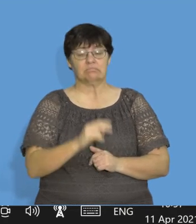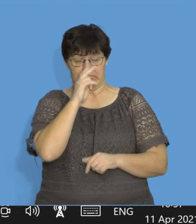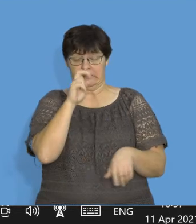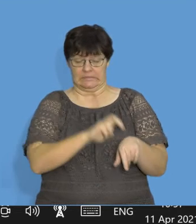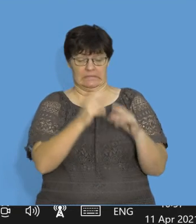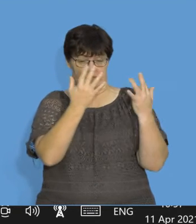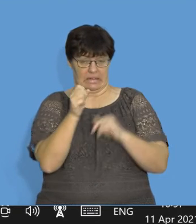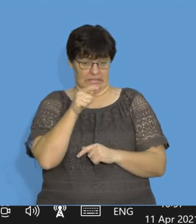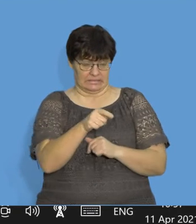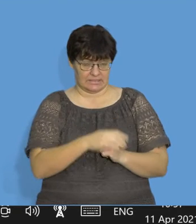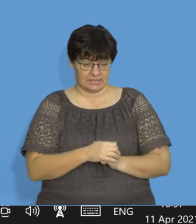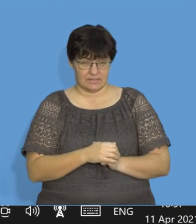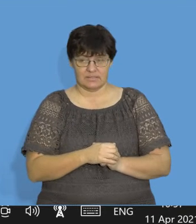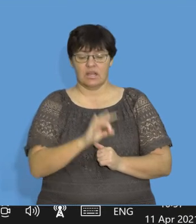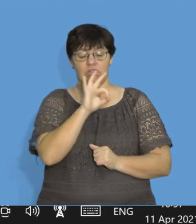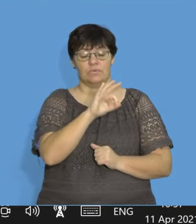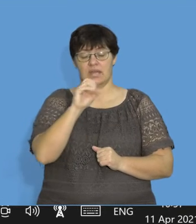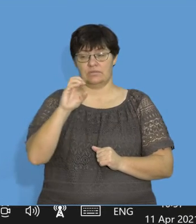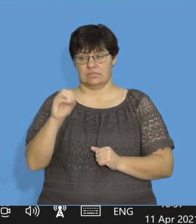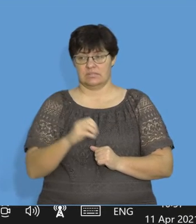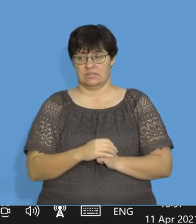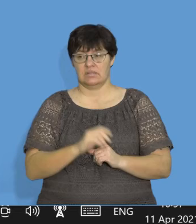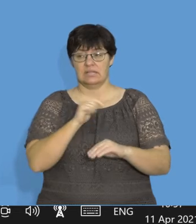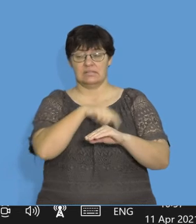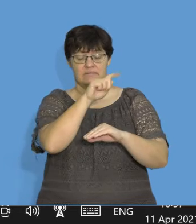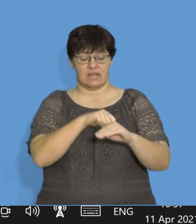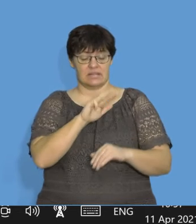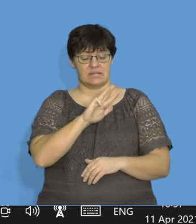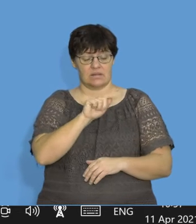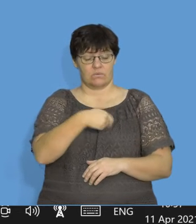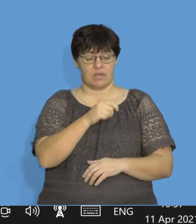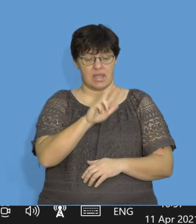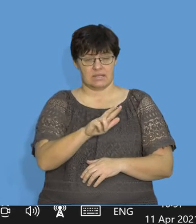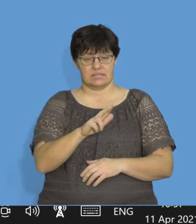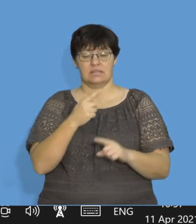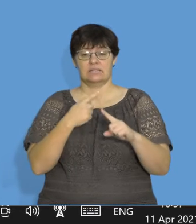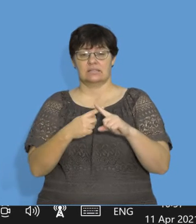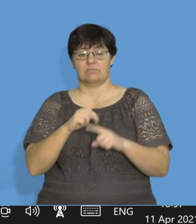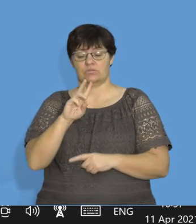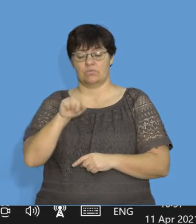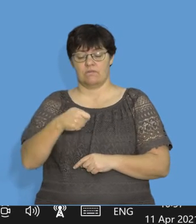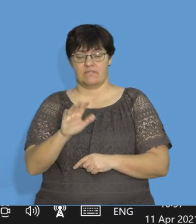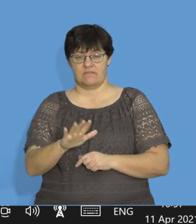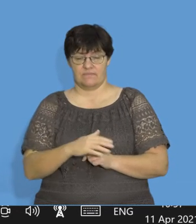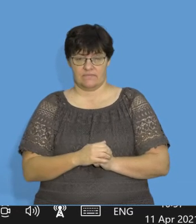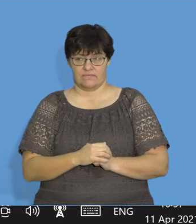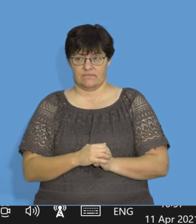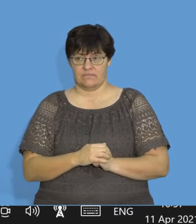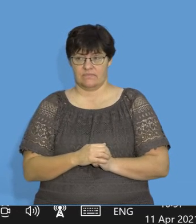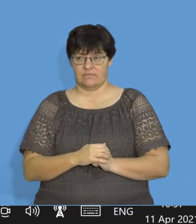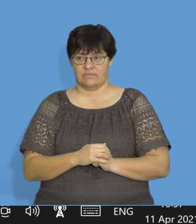Definitely need calculators for this one. So 300 divided by 9.8